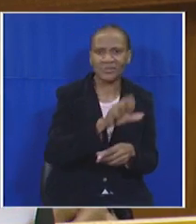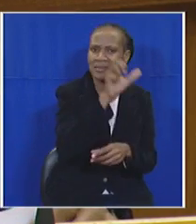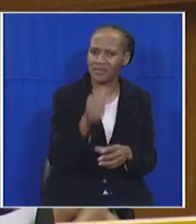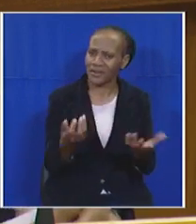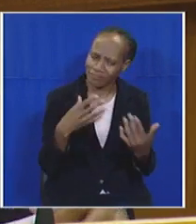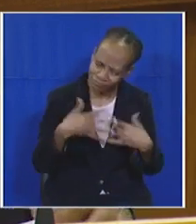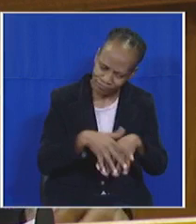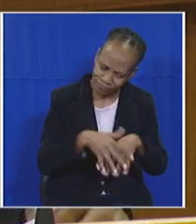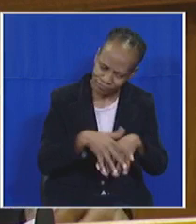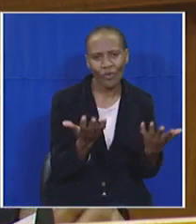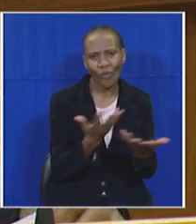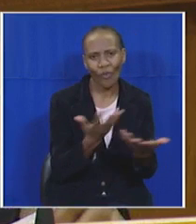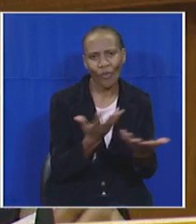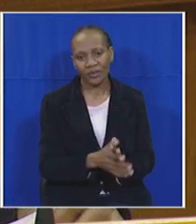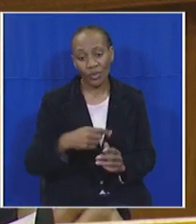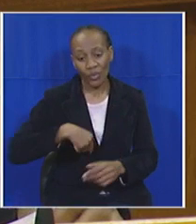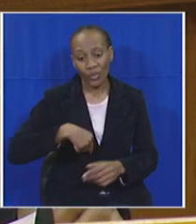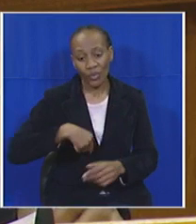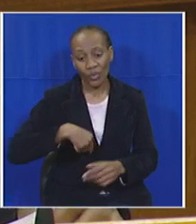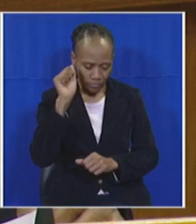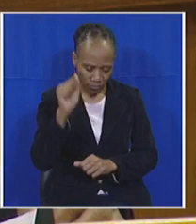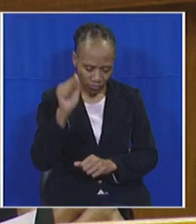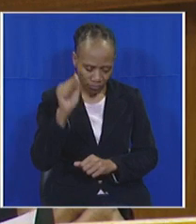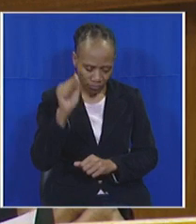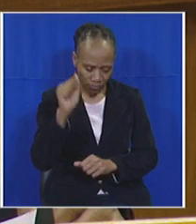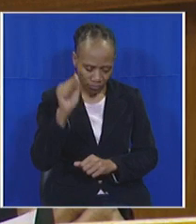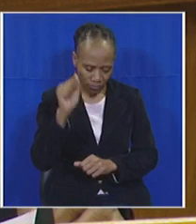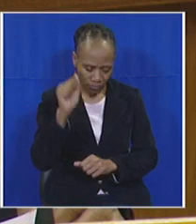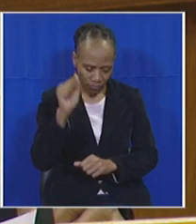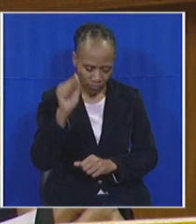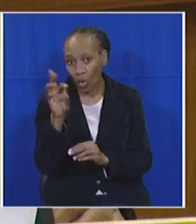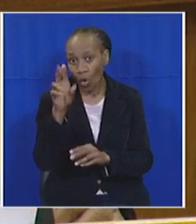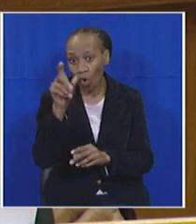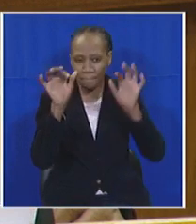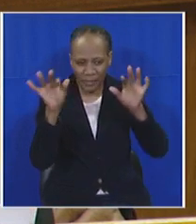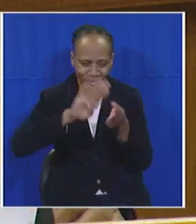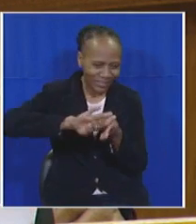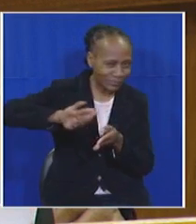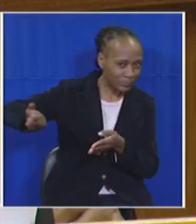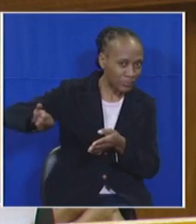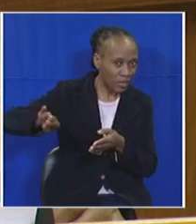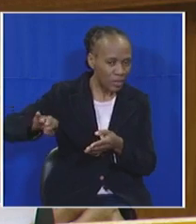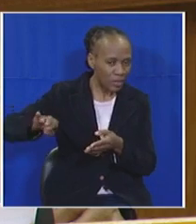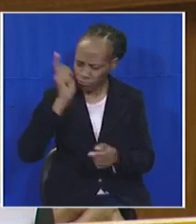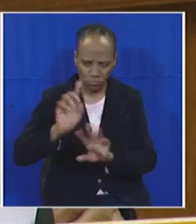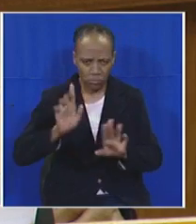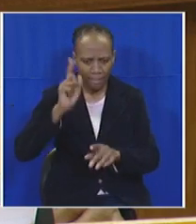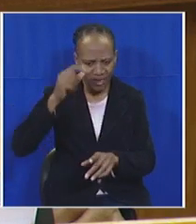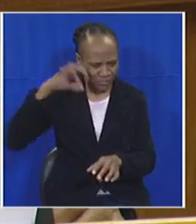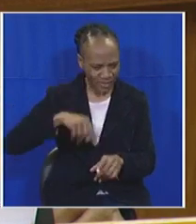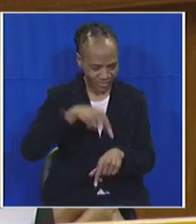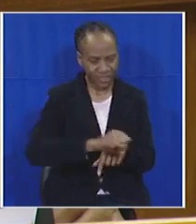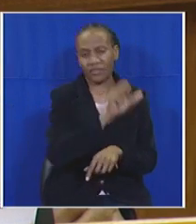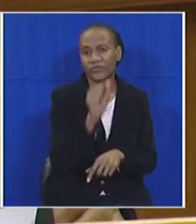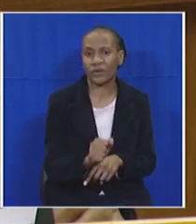Africa. We are very clear that there should be no communities or people who are deliberately excluded from the benefits of their country.